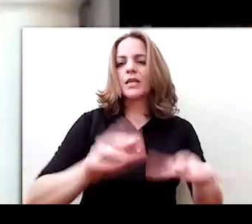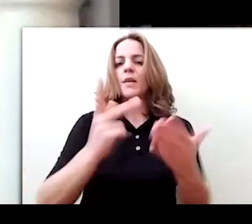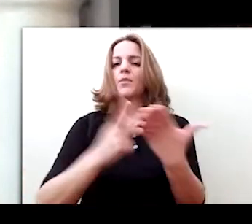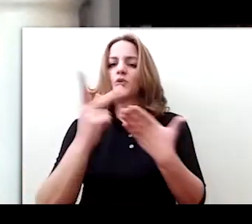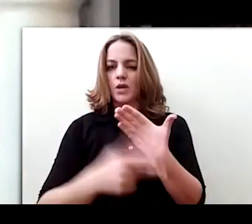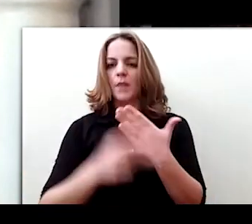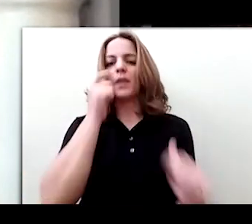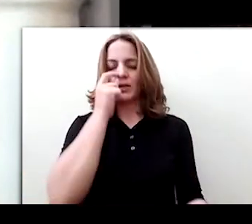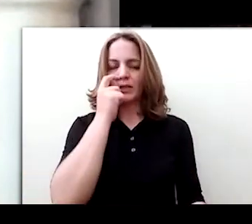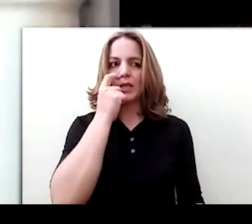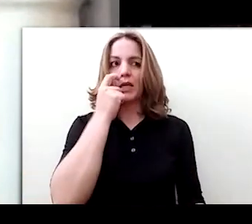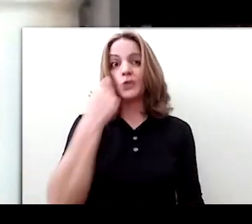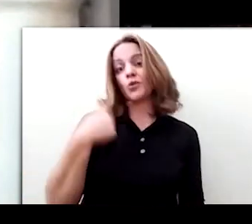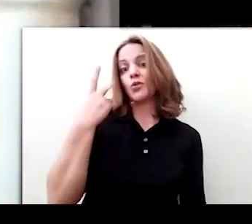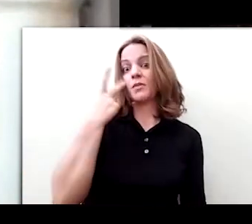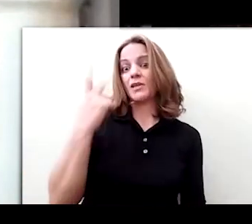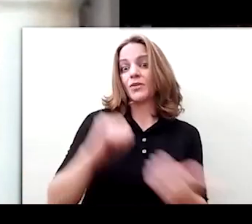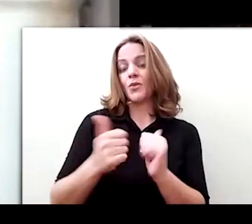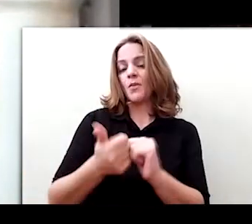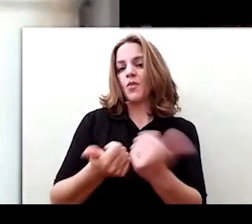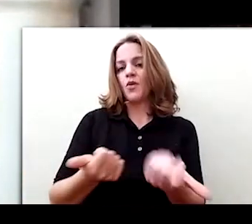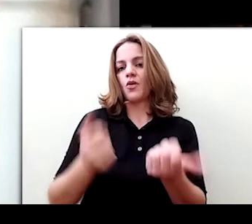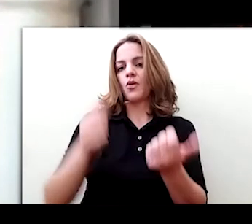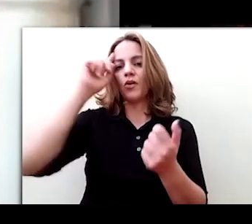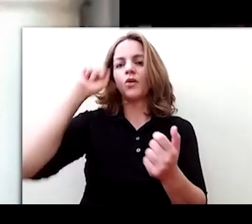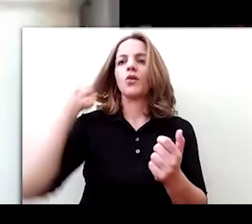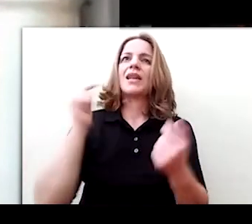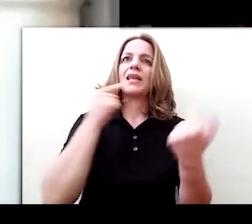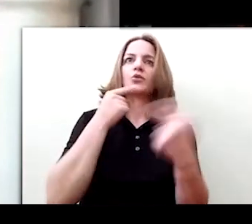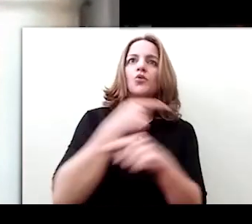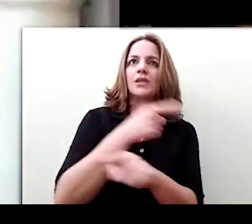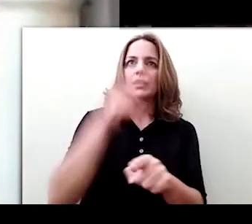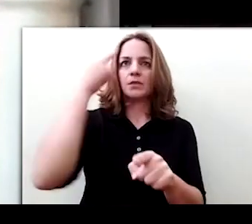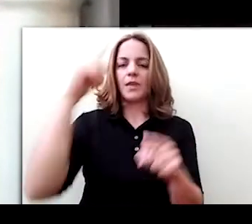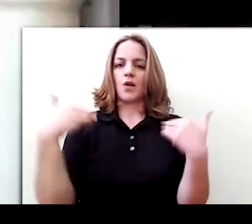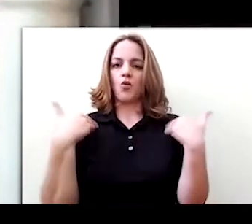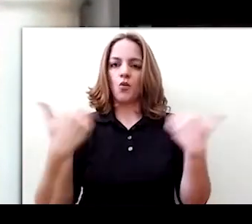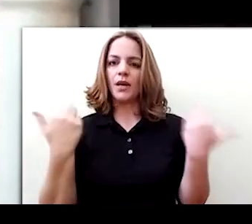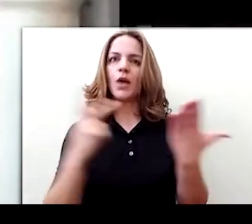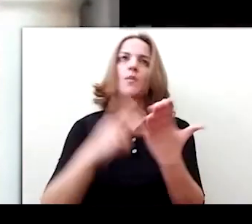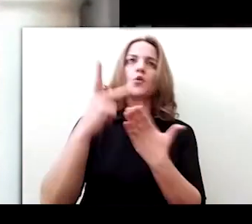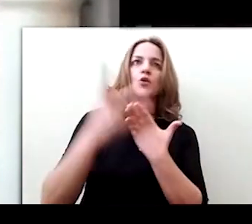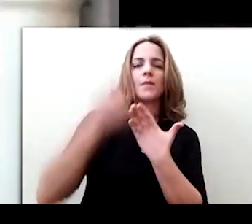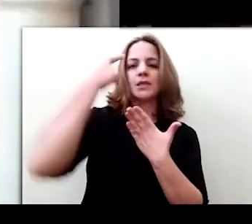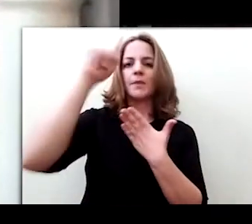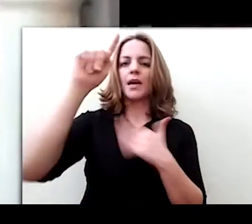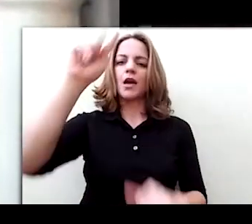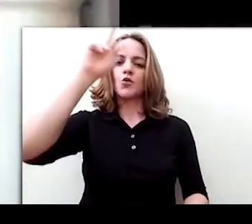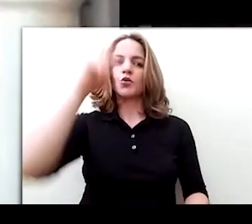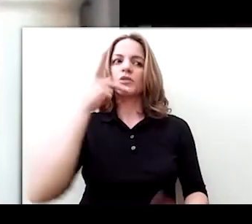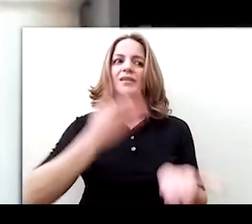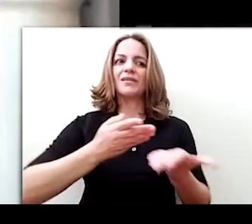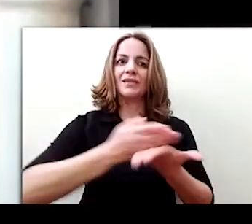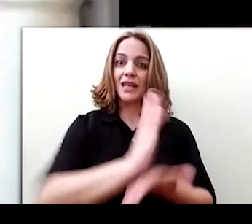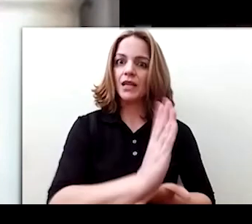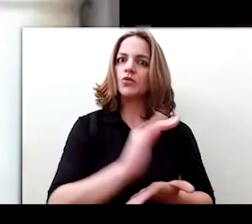the juvenile justice system that's really like a know your rights program that showed people every step of that process and what a parent